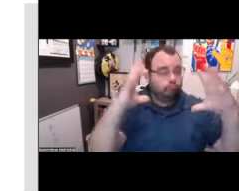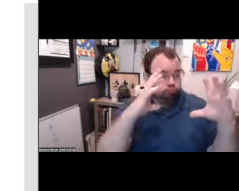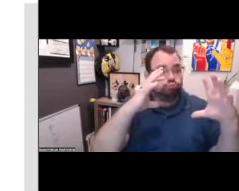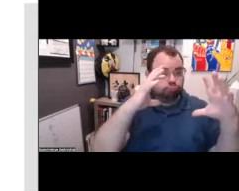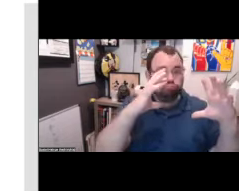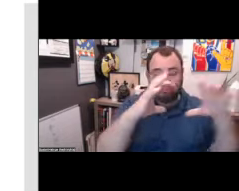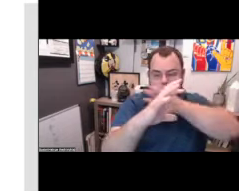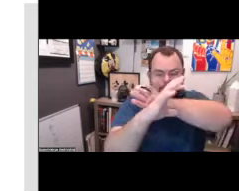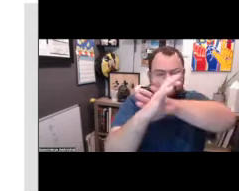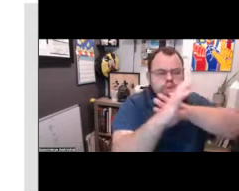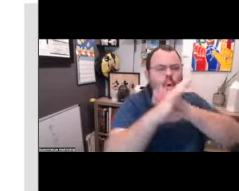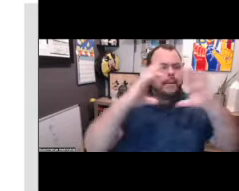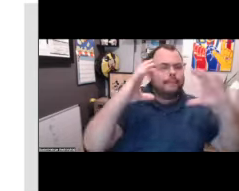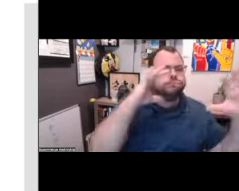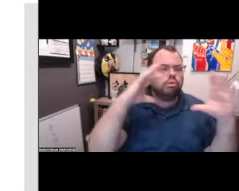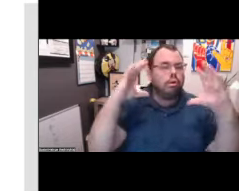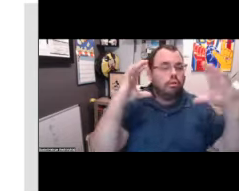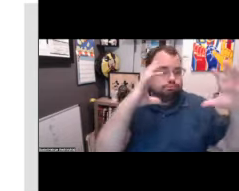and it travels through.